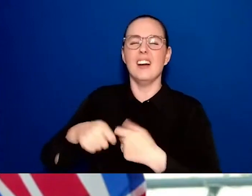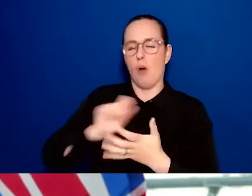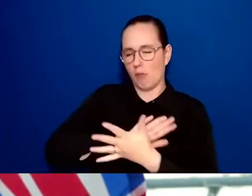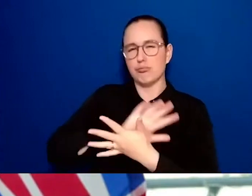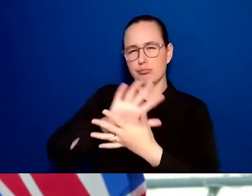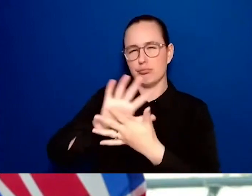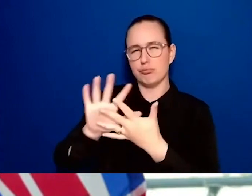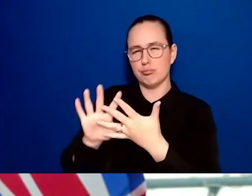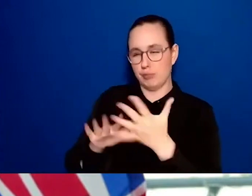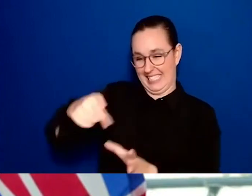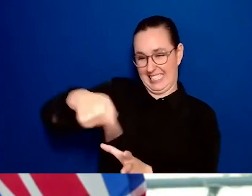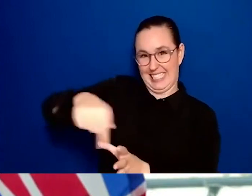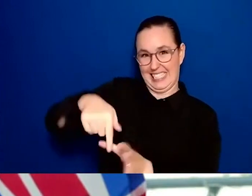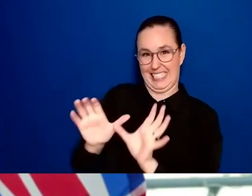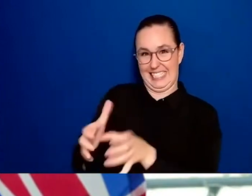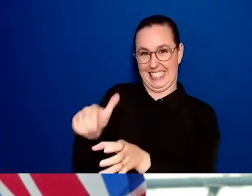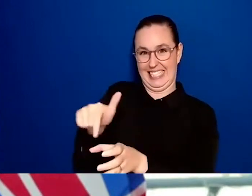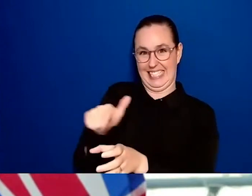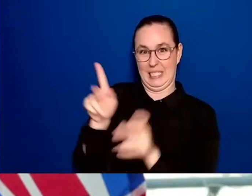from